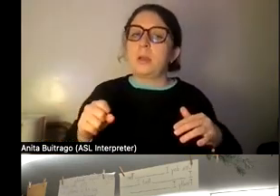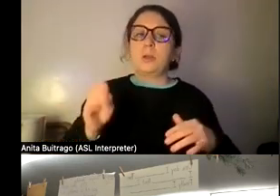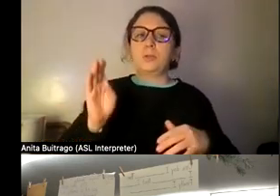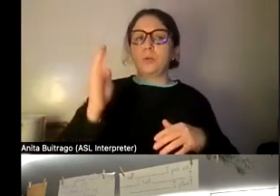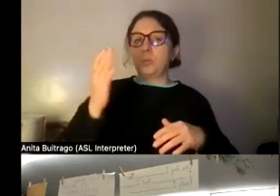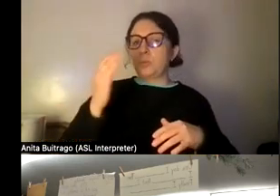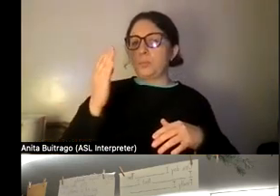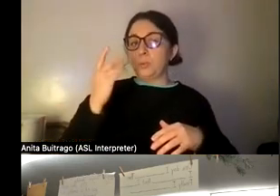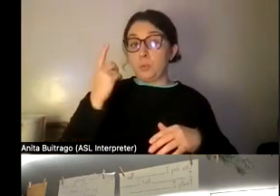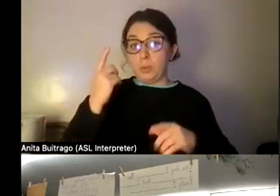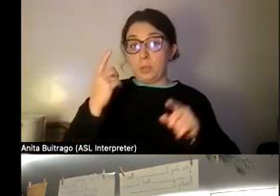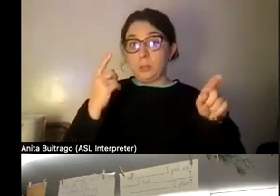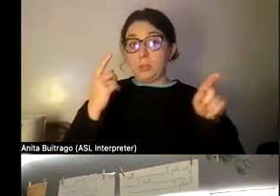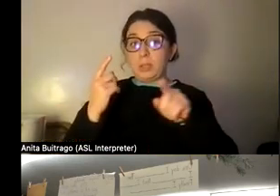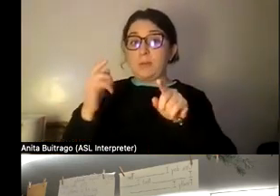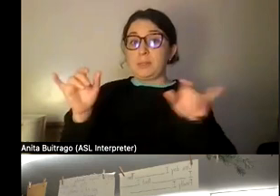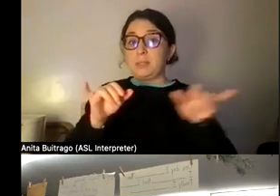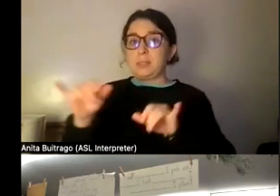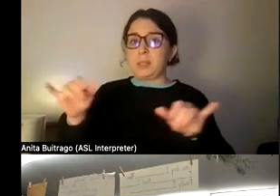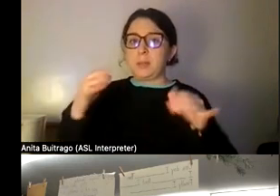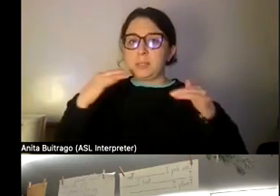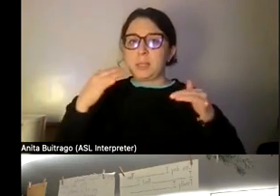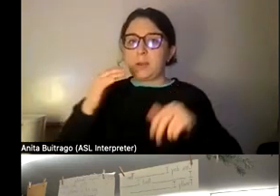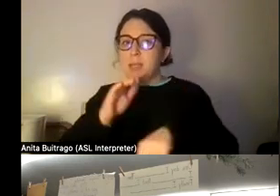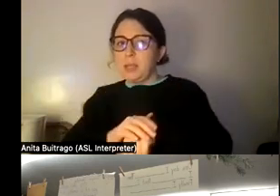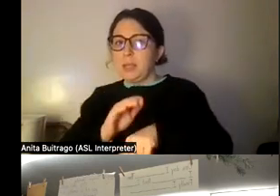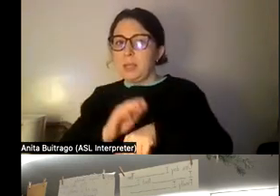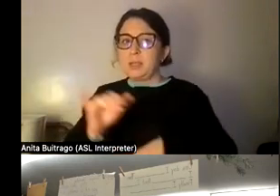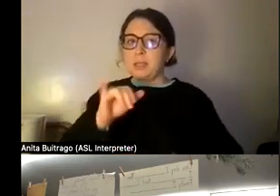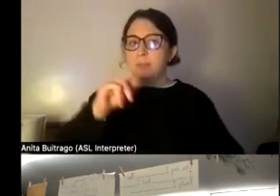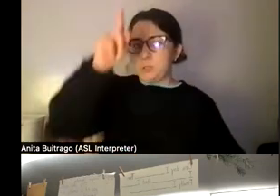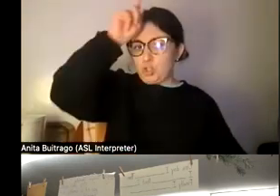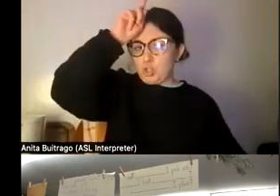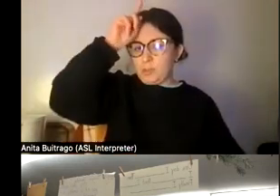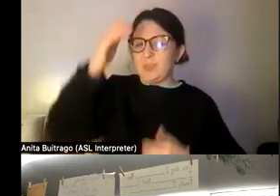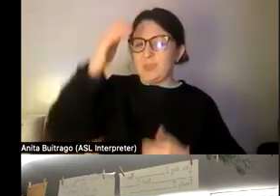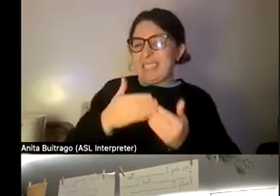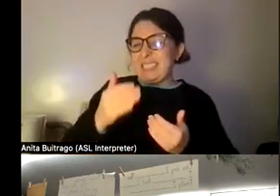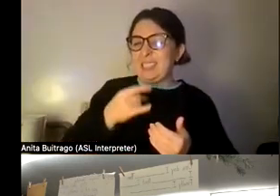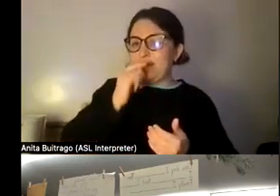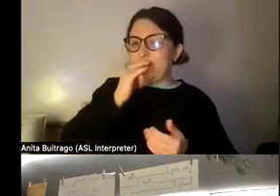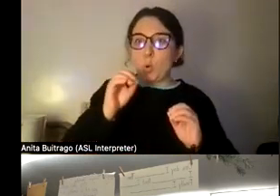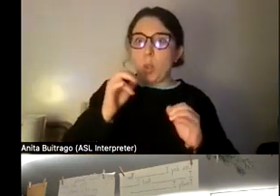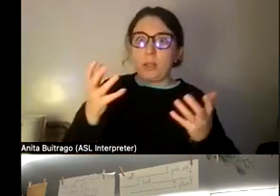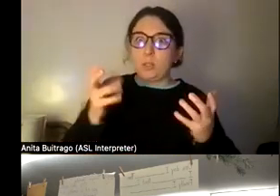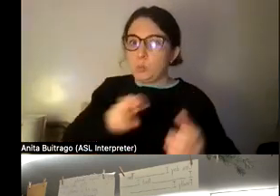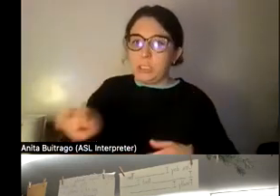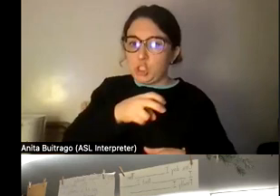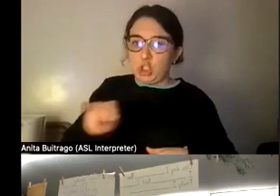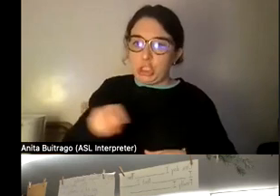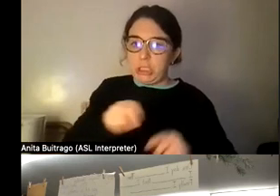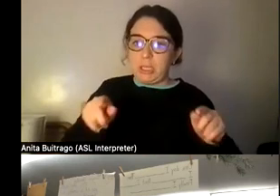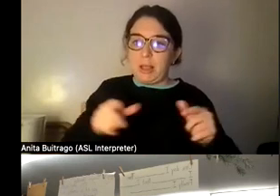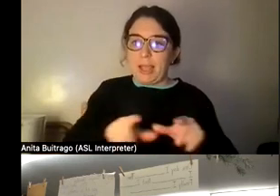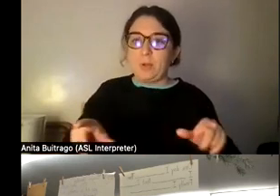same sound in English as they do in German. So those are easy for the kids because there's no switching back. But there are sounds